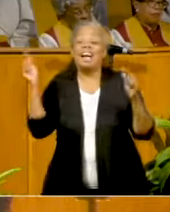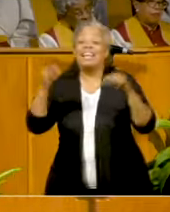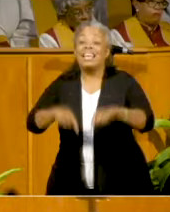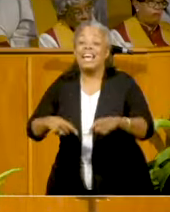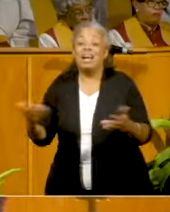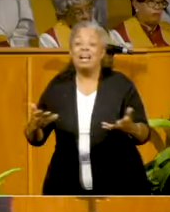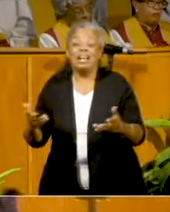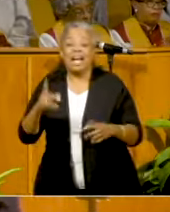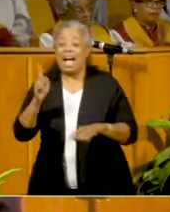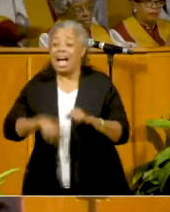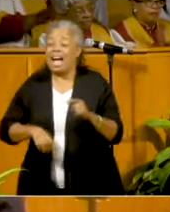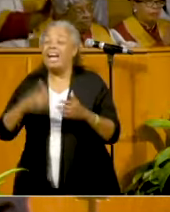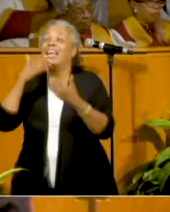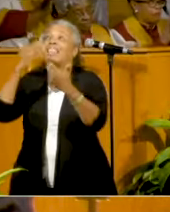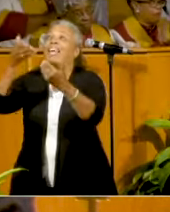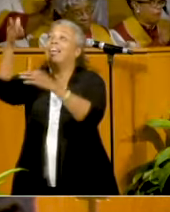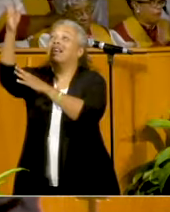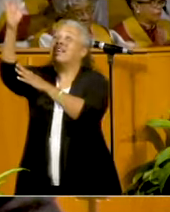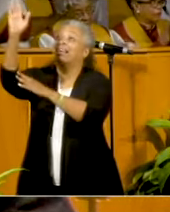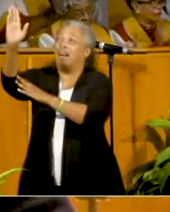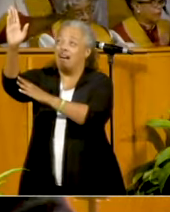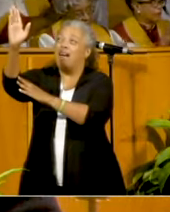thank God.